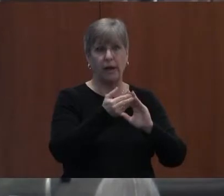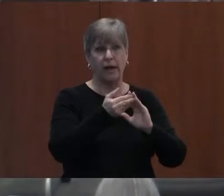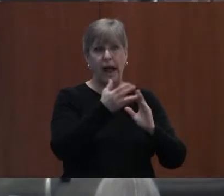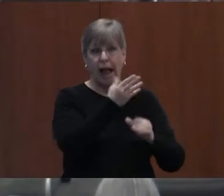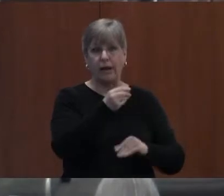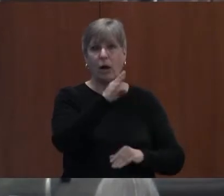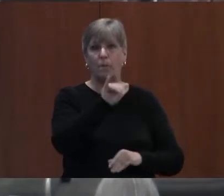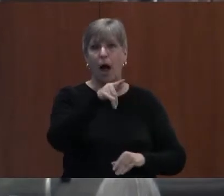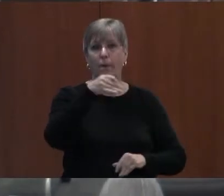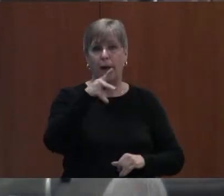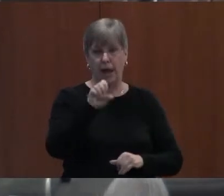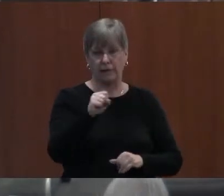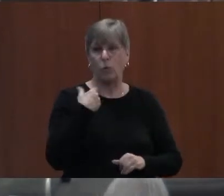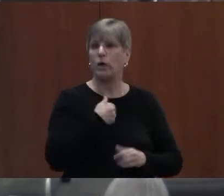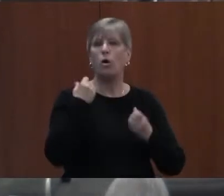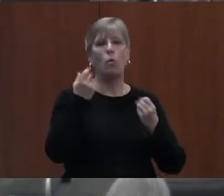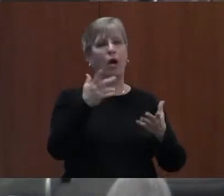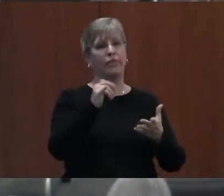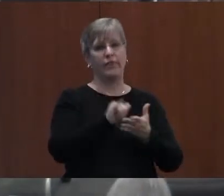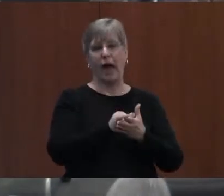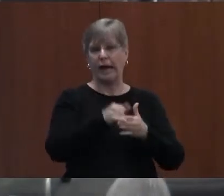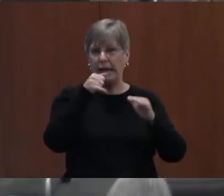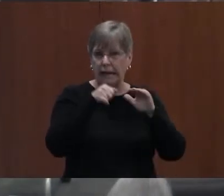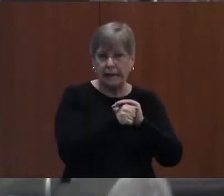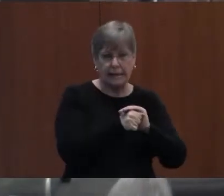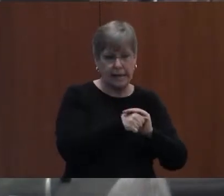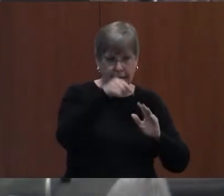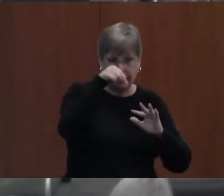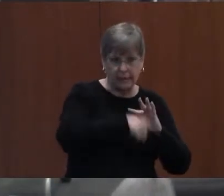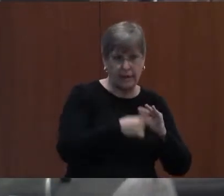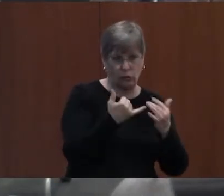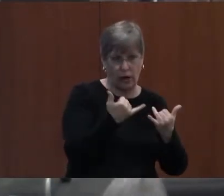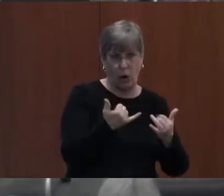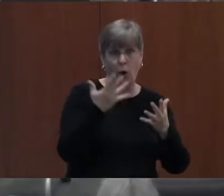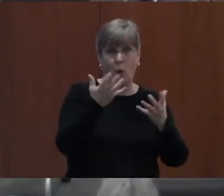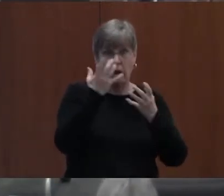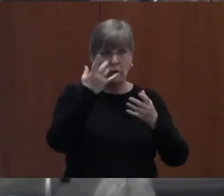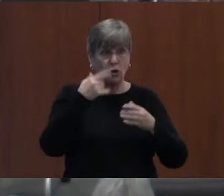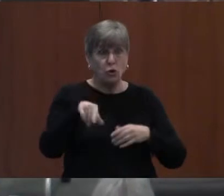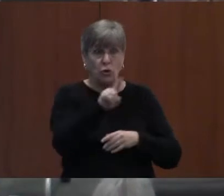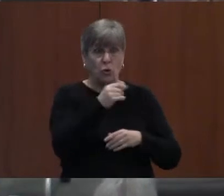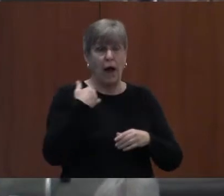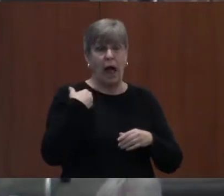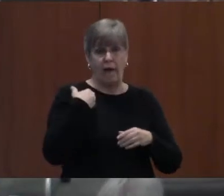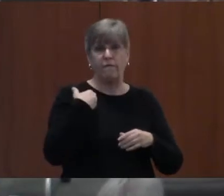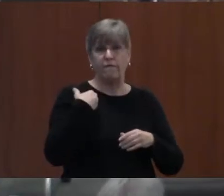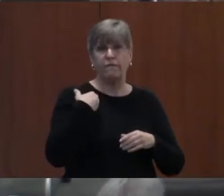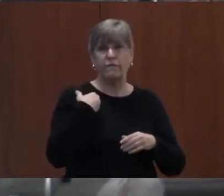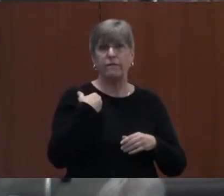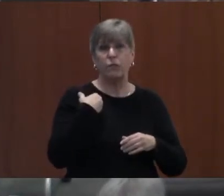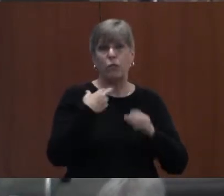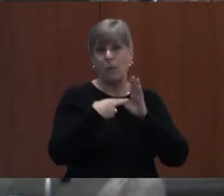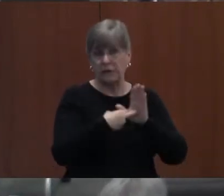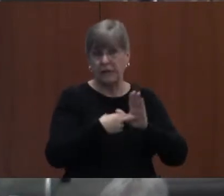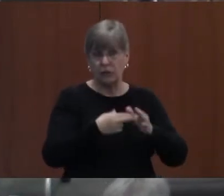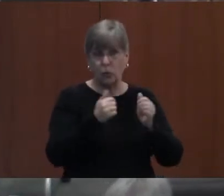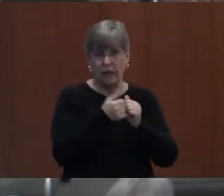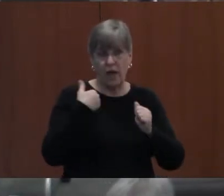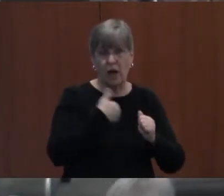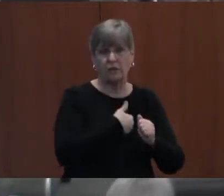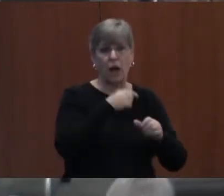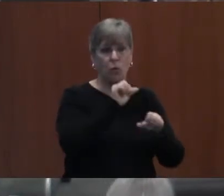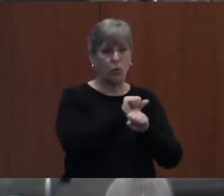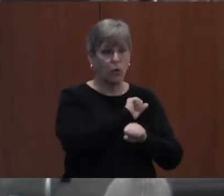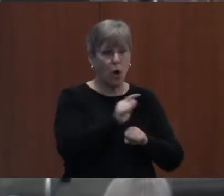bypass. So we just don't want it buried in the details at this moment. We're looking for you to have a seat at the table and work with all the